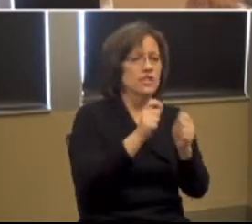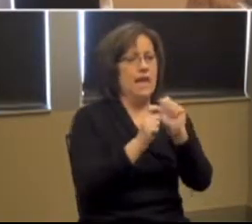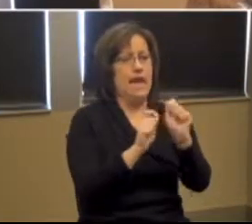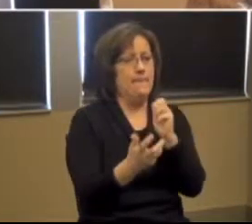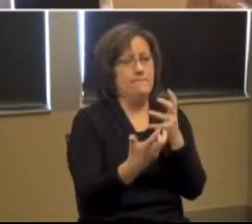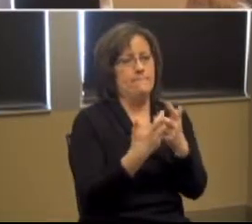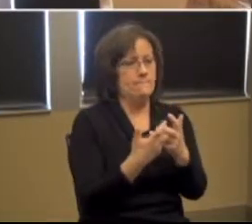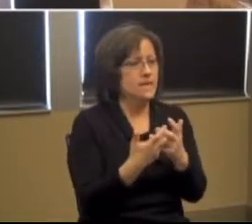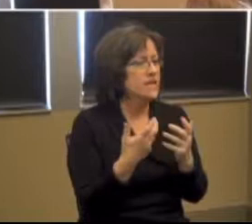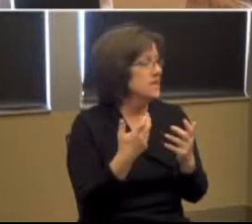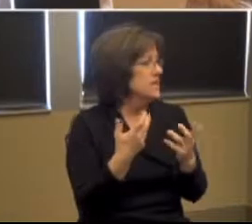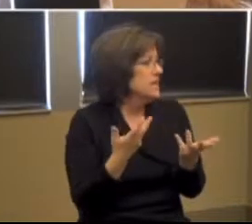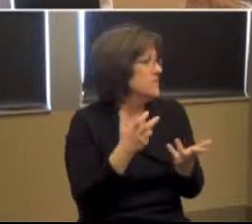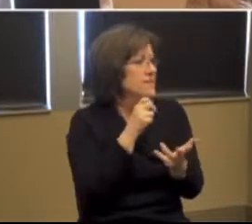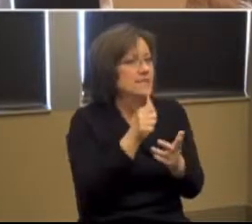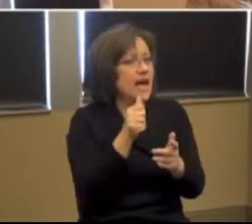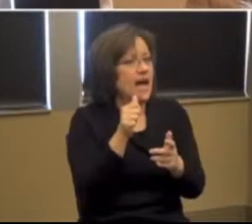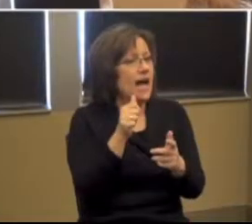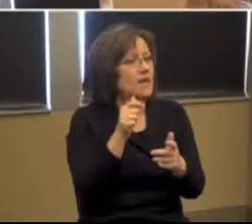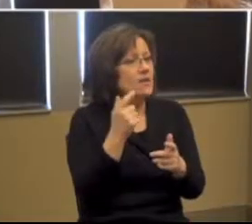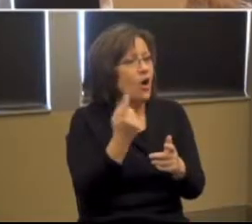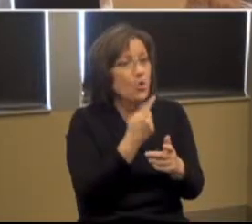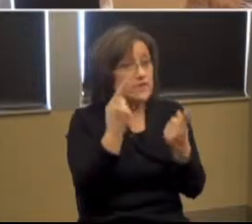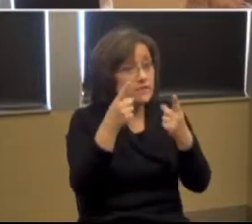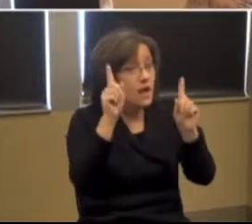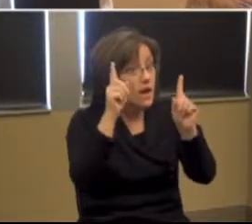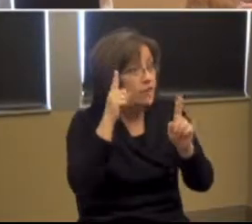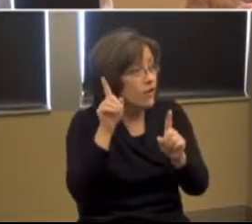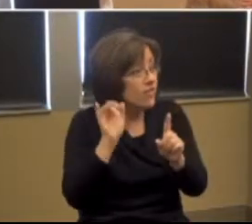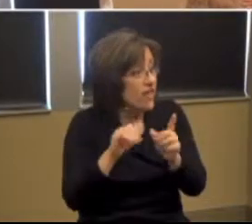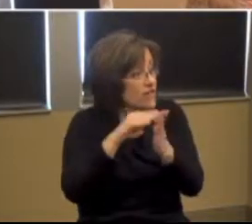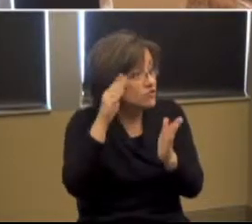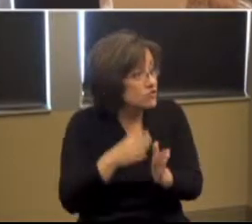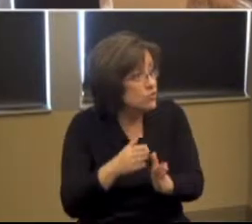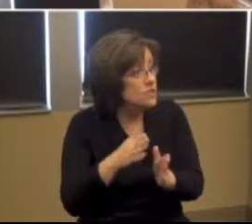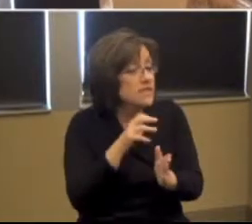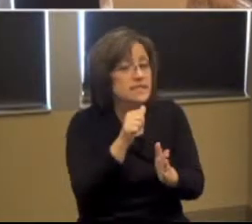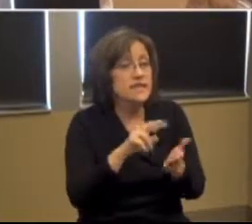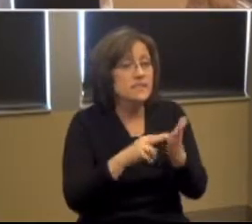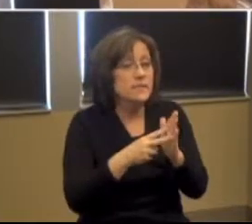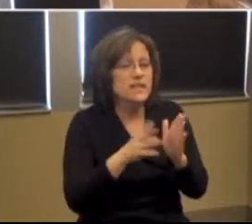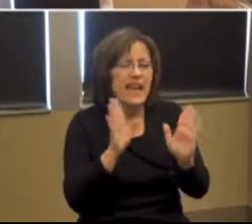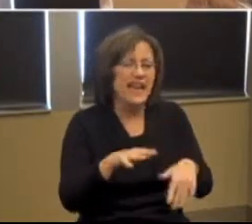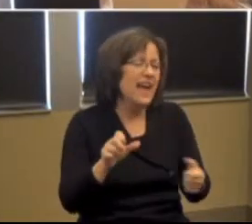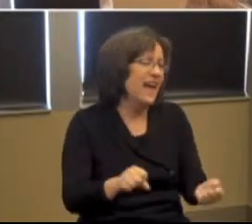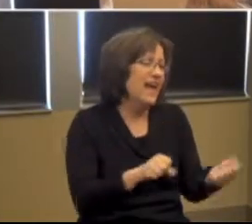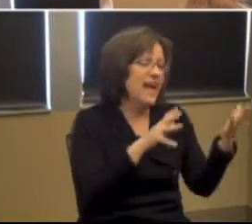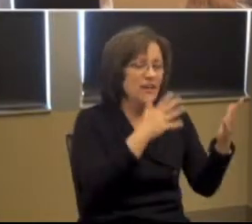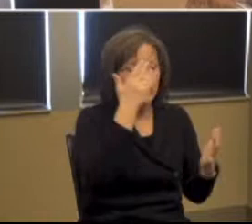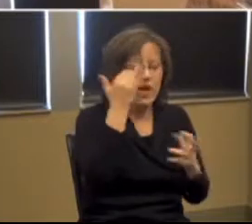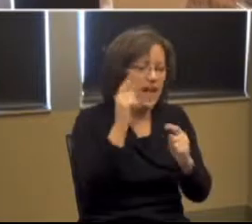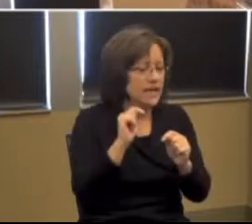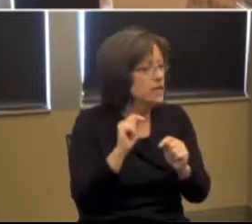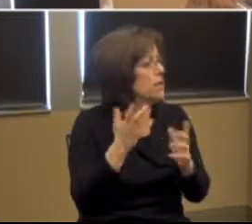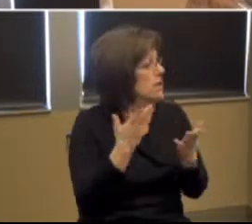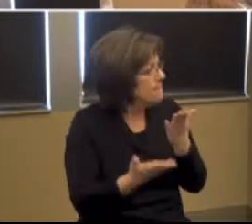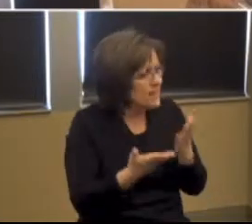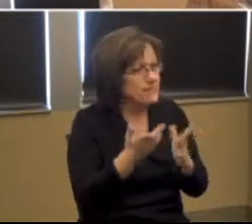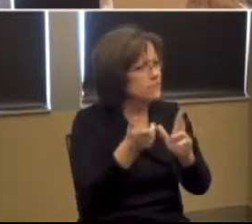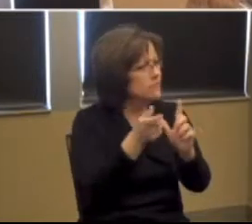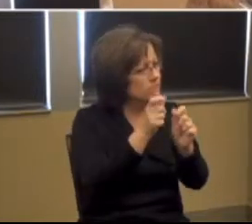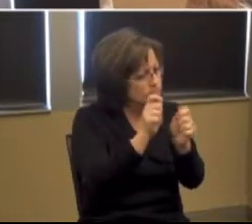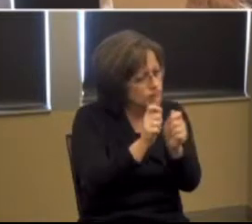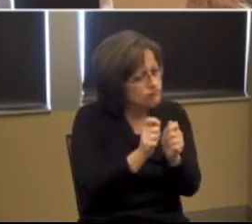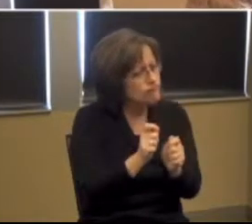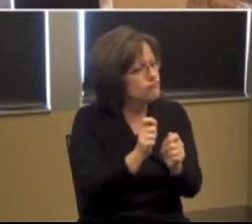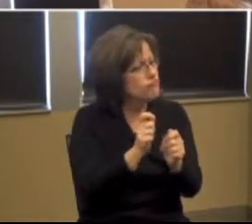little bit. If it's not necessarily working for the student, that doesn't mean that we should not use it. We just might need to tweak it a little bit